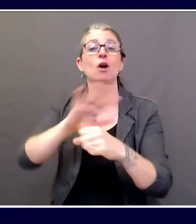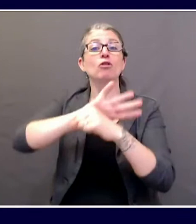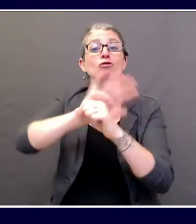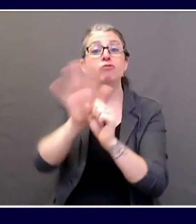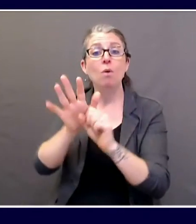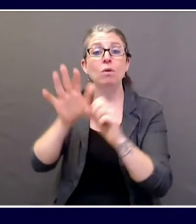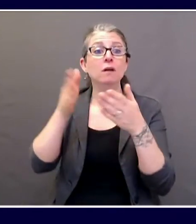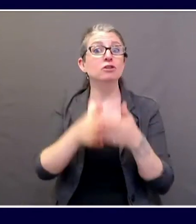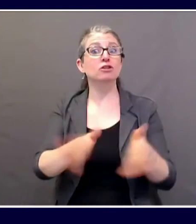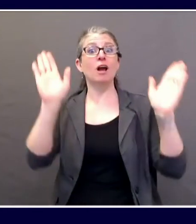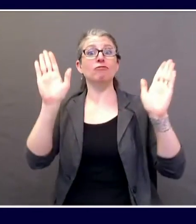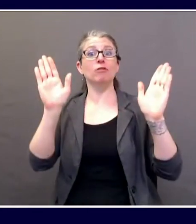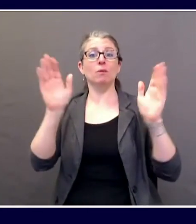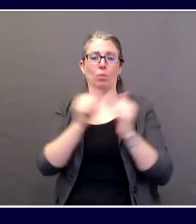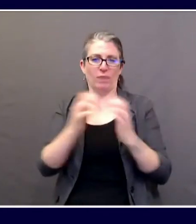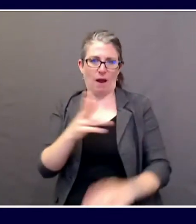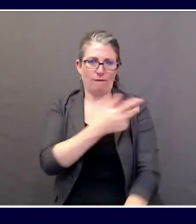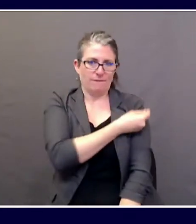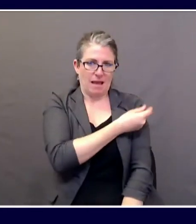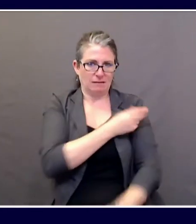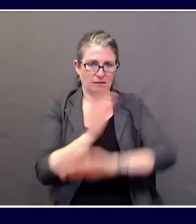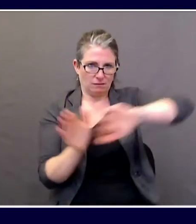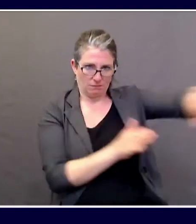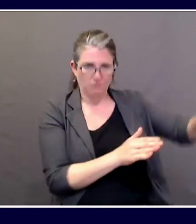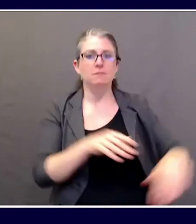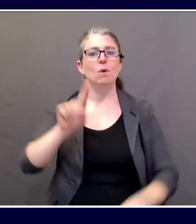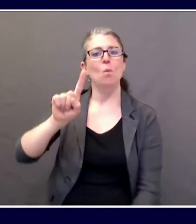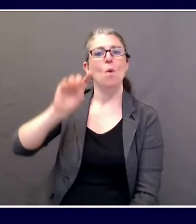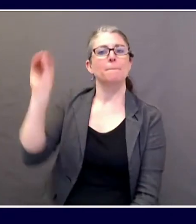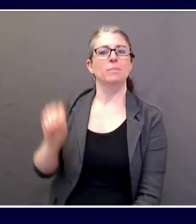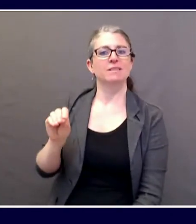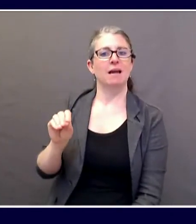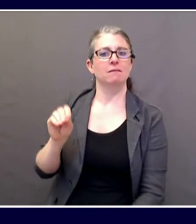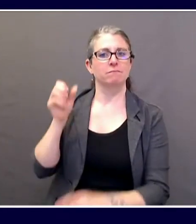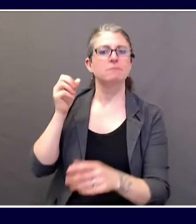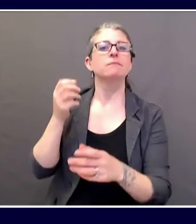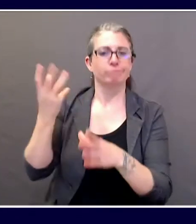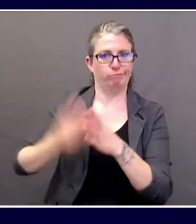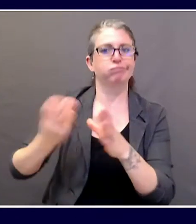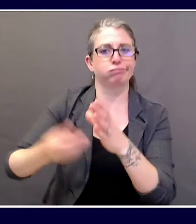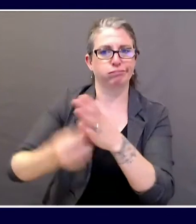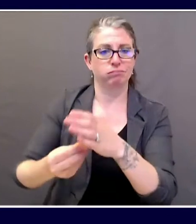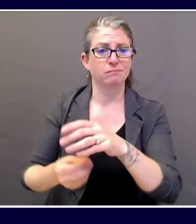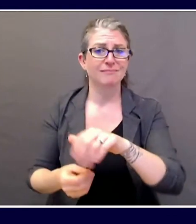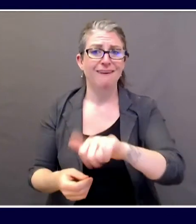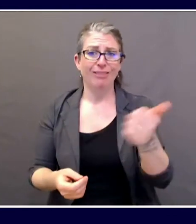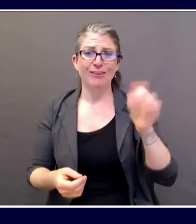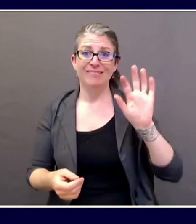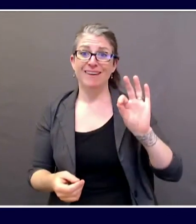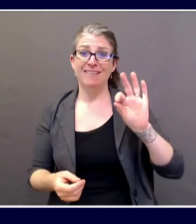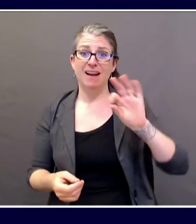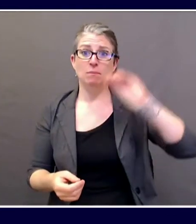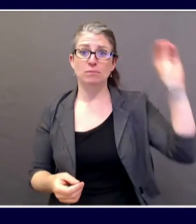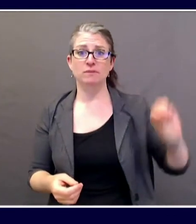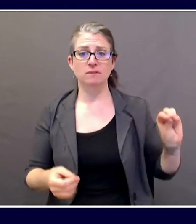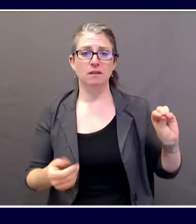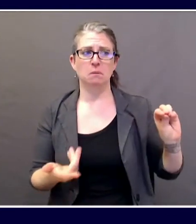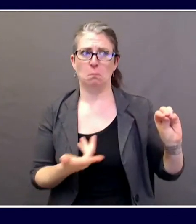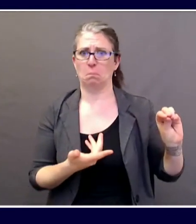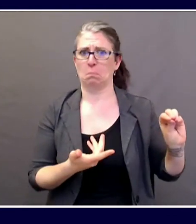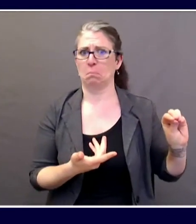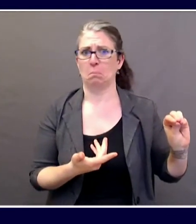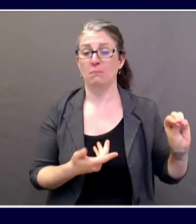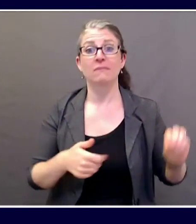your age, your gender, and underlying health conditions. For some folks, that mortality rate can be